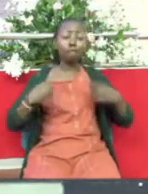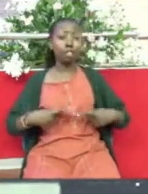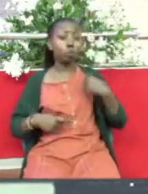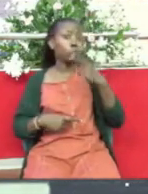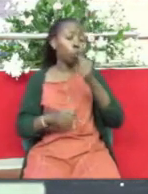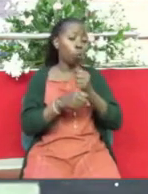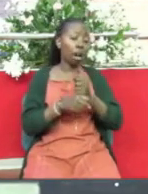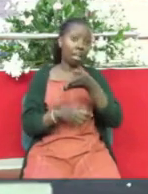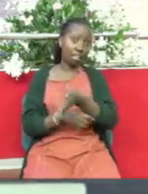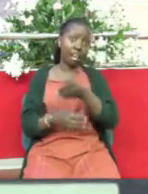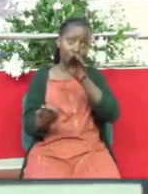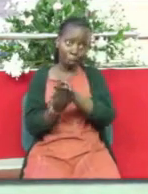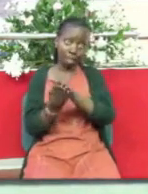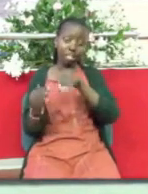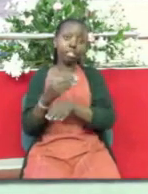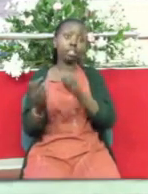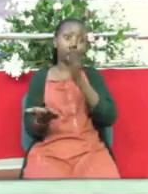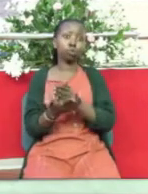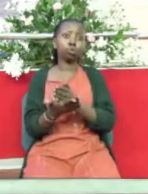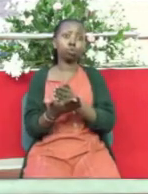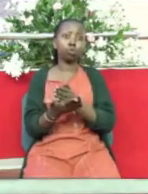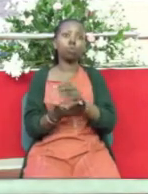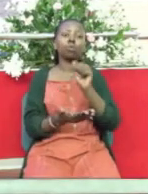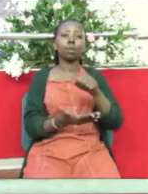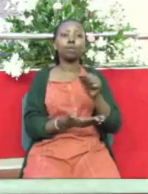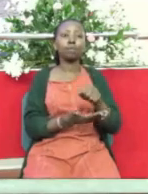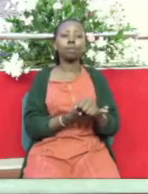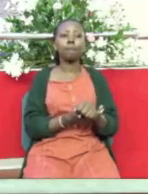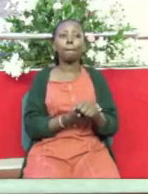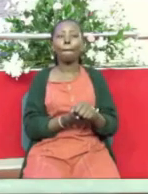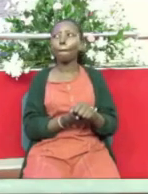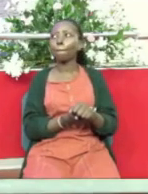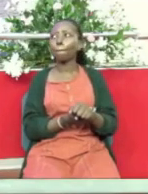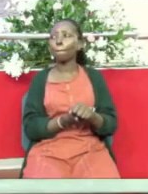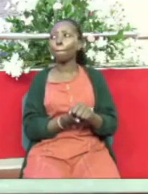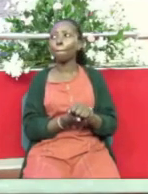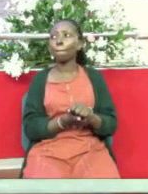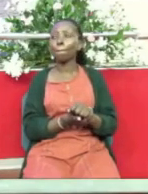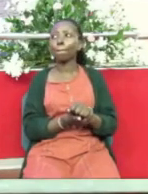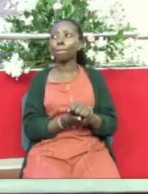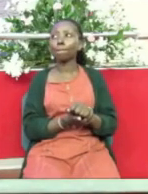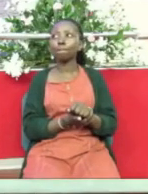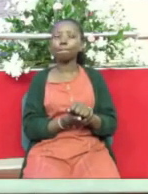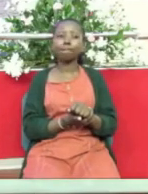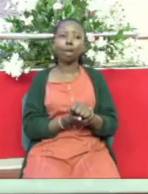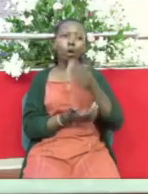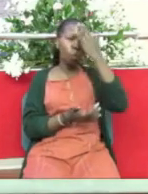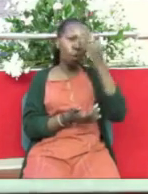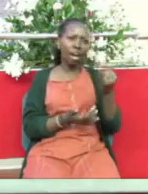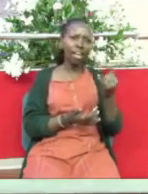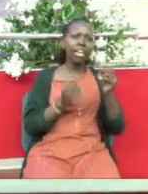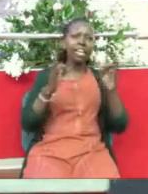Ndio sababu unasikia kwenye mashirika ya benki unasikia kwamba pakiwa na wizi basi palikuwa na mshirika pale ndani. Because an